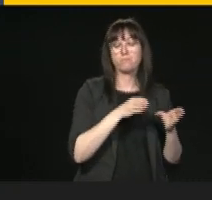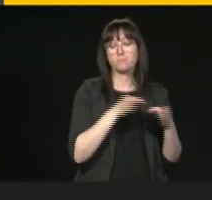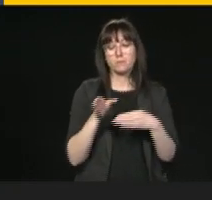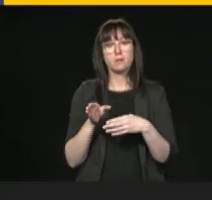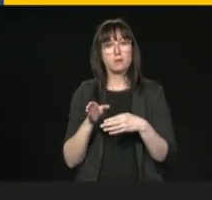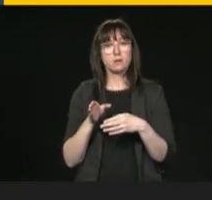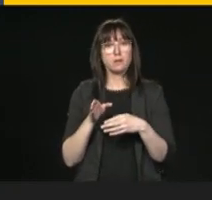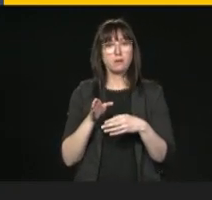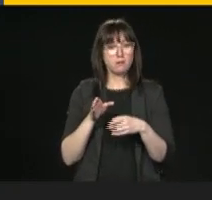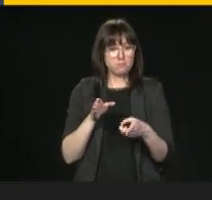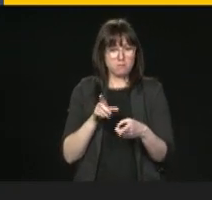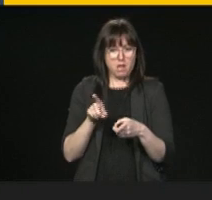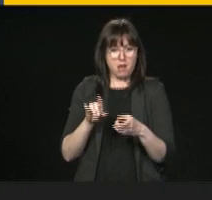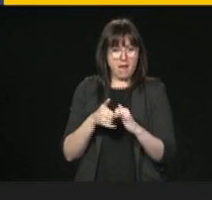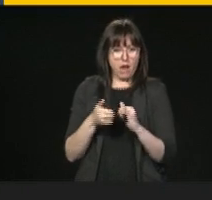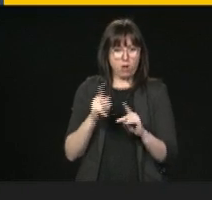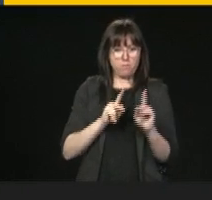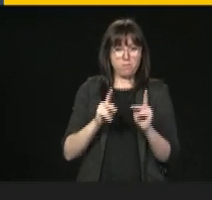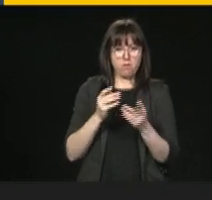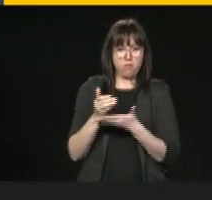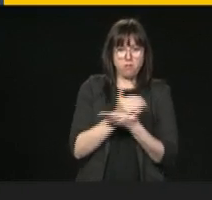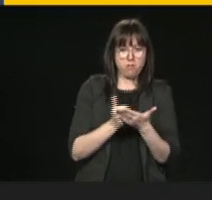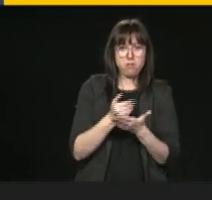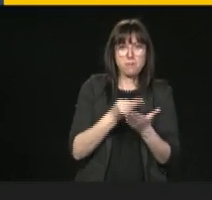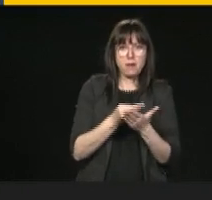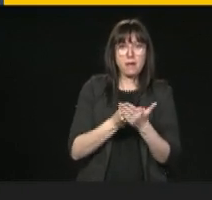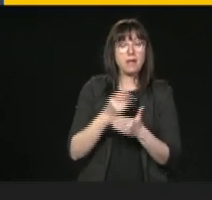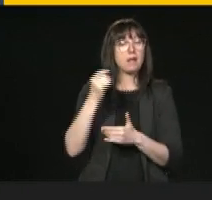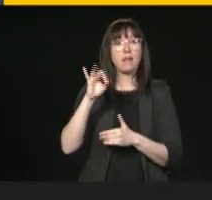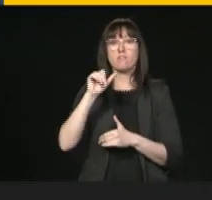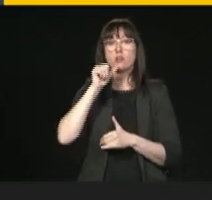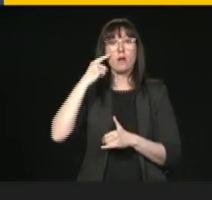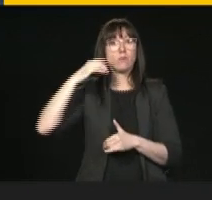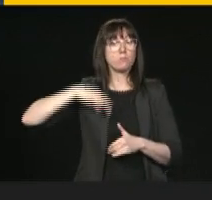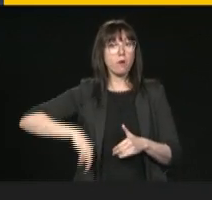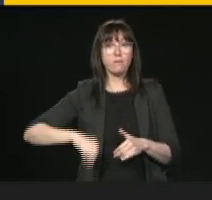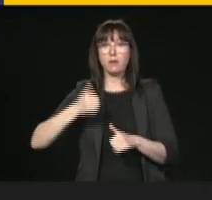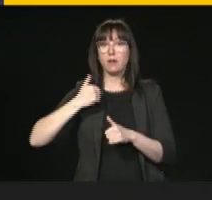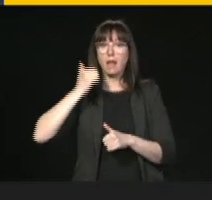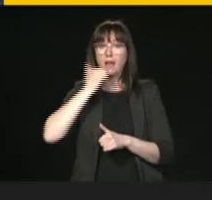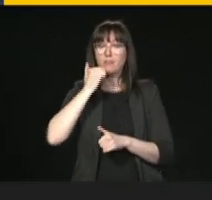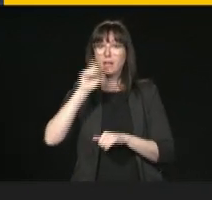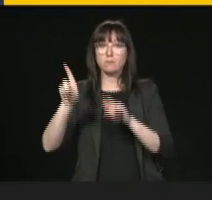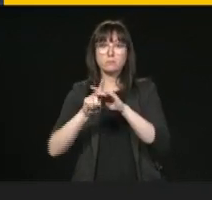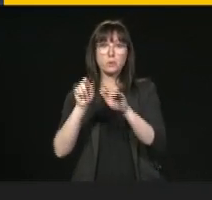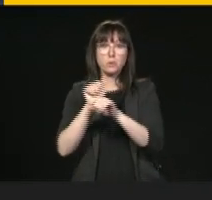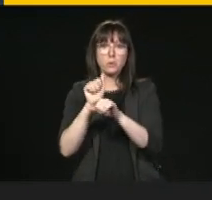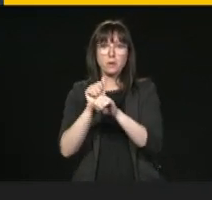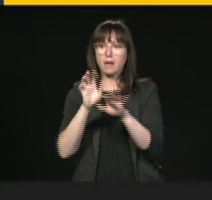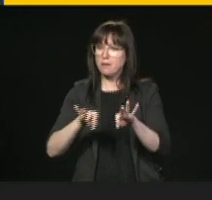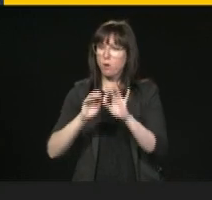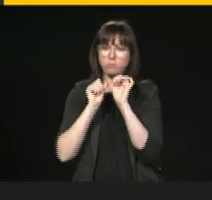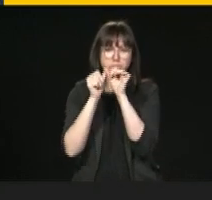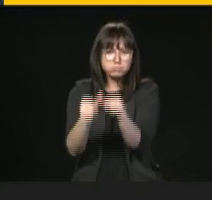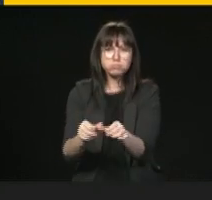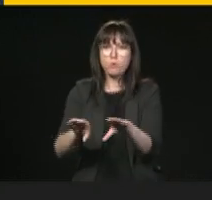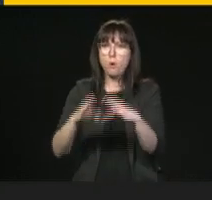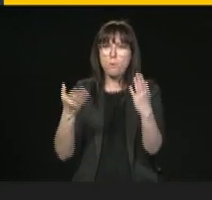including not-for-profits where people go to work every day, we want them to bridge this gap. We expect that this will be difficult,